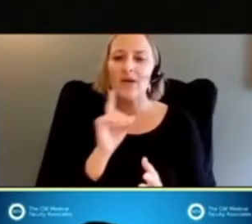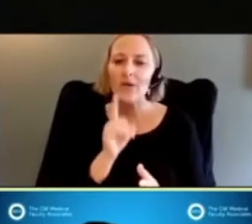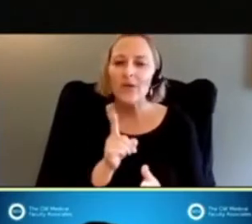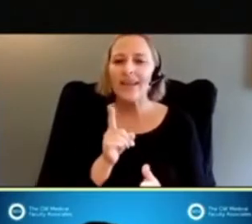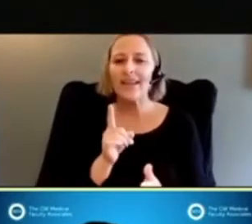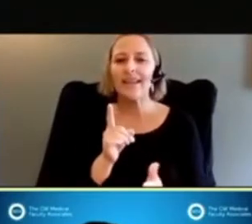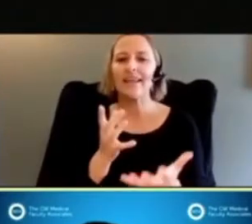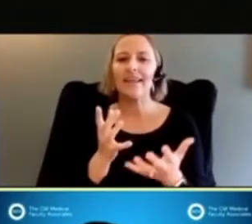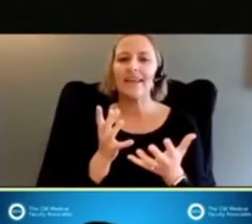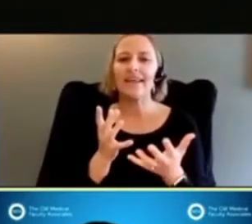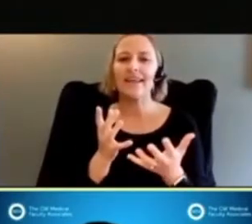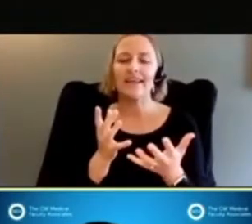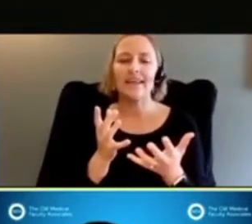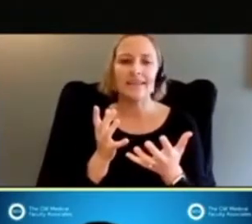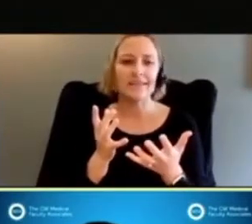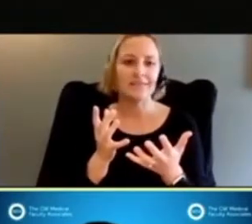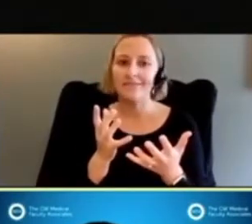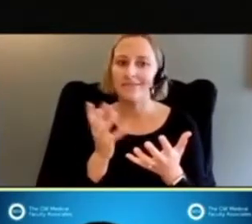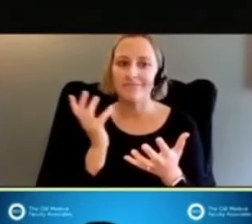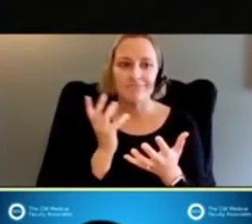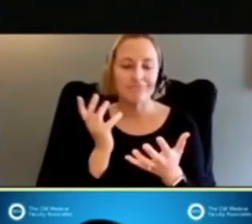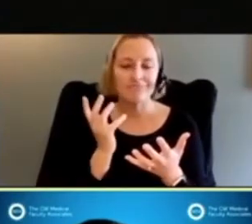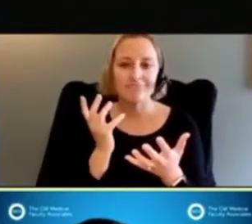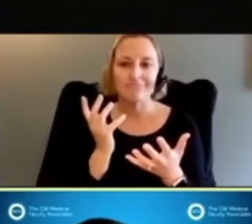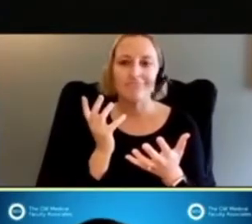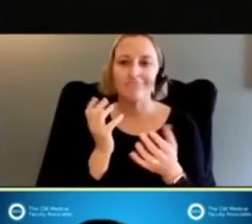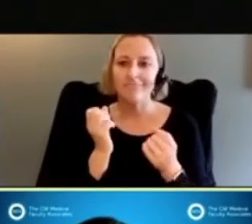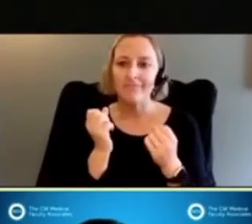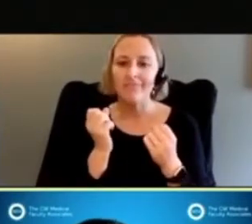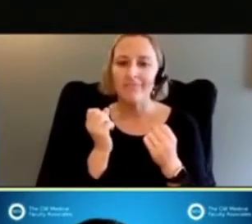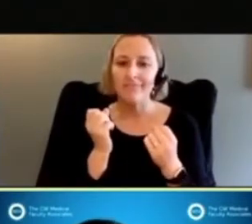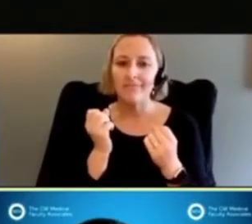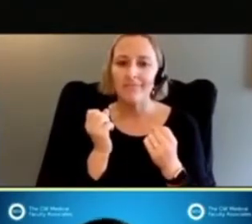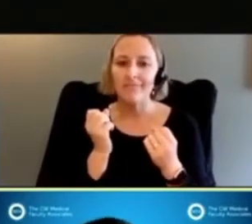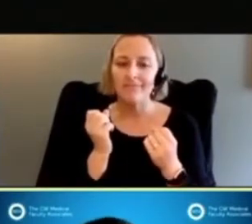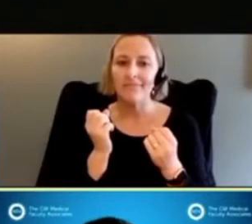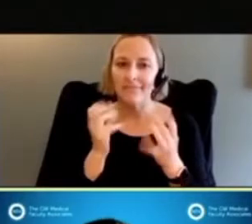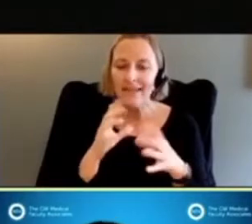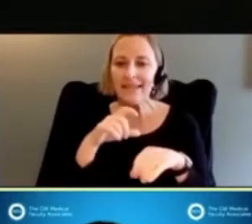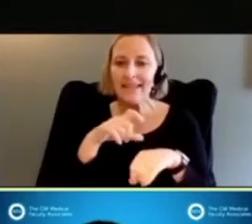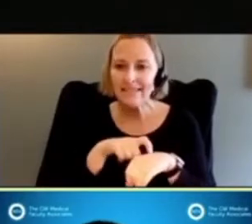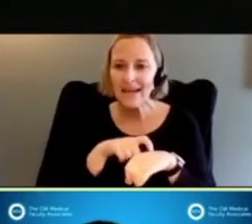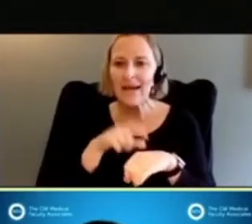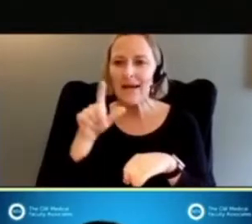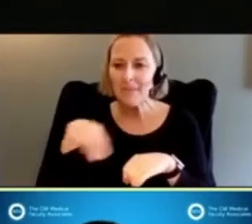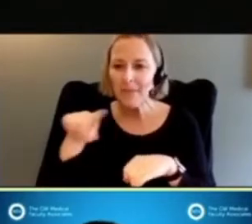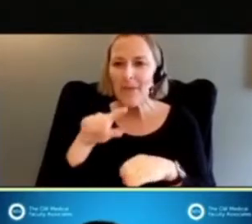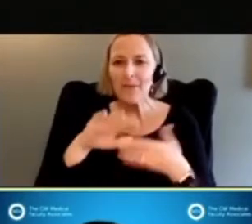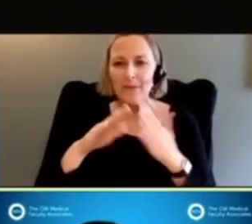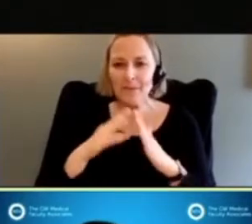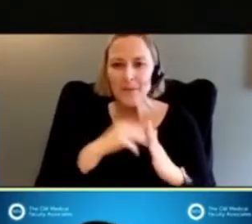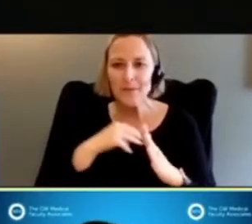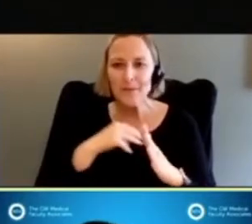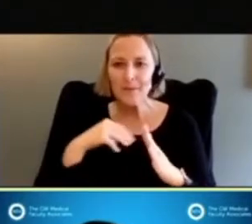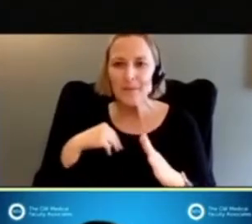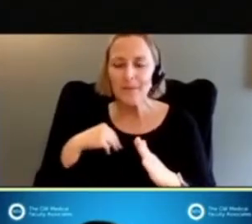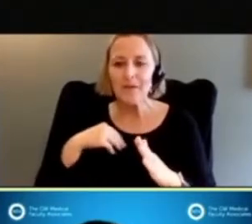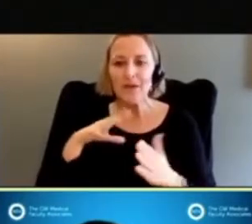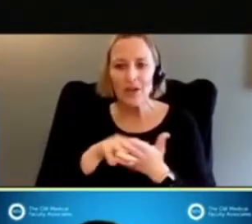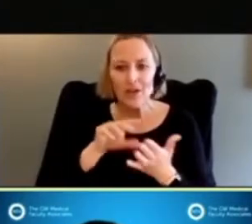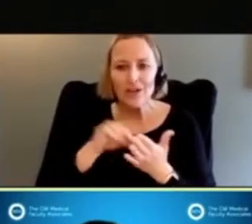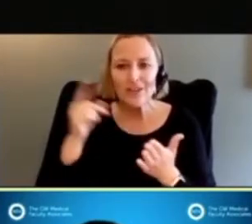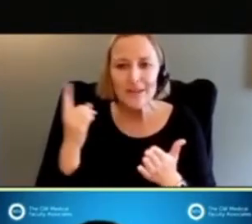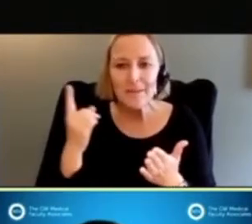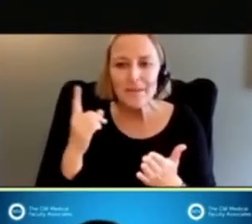of times, a community member kind of had a eureka moment with their device was quite frequent, and it was